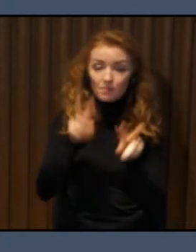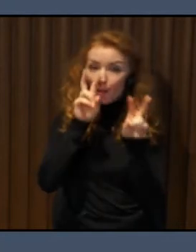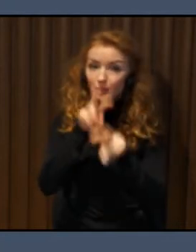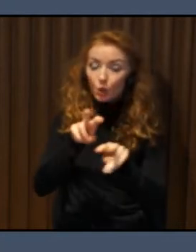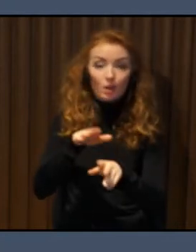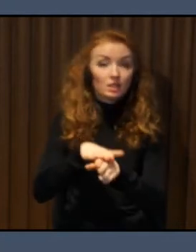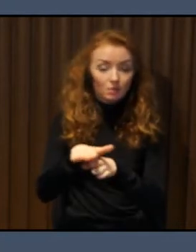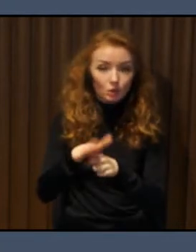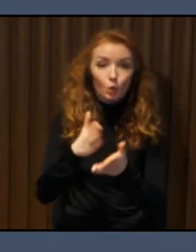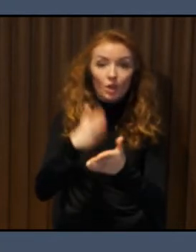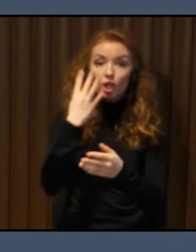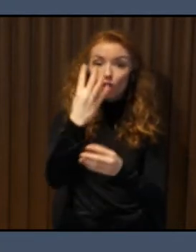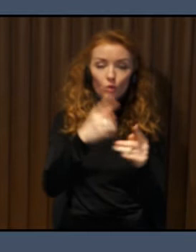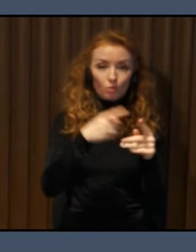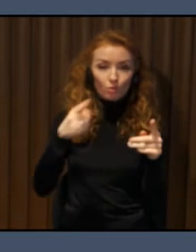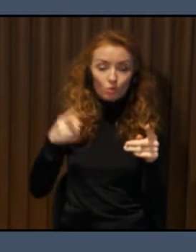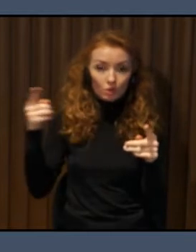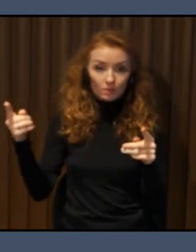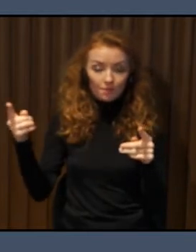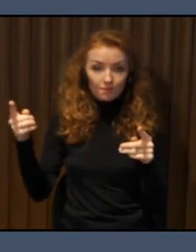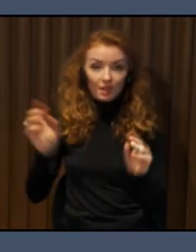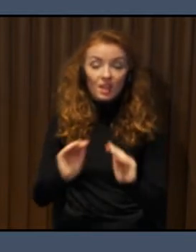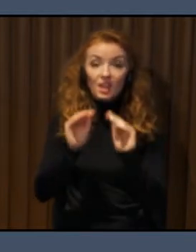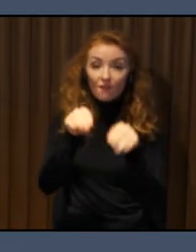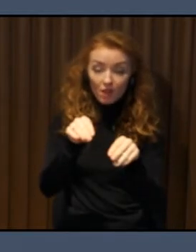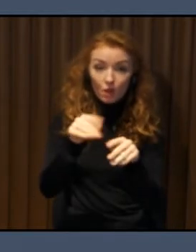countries, this is a mandatory, and this